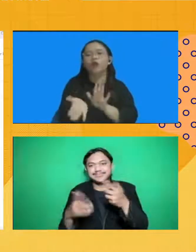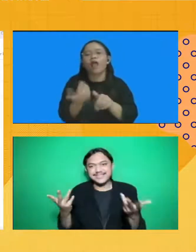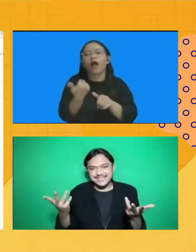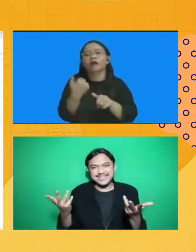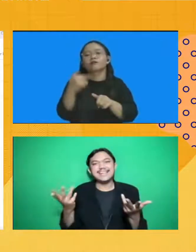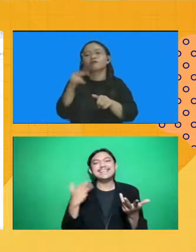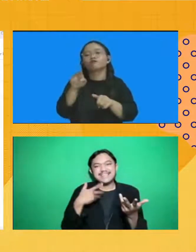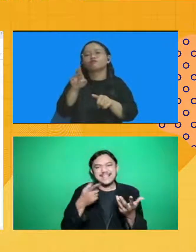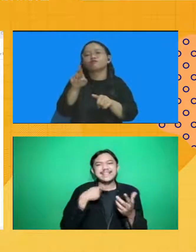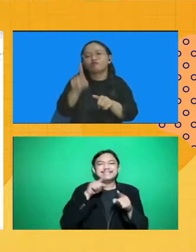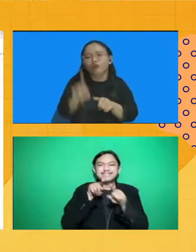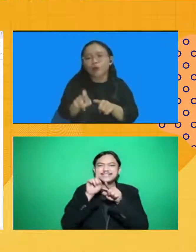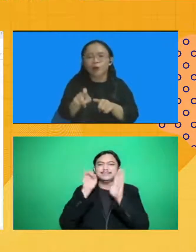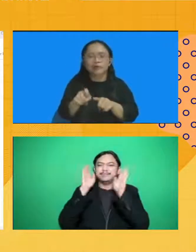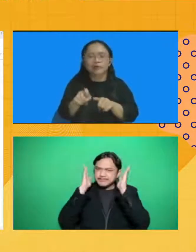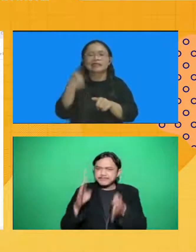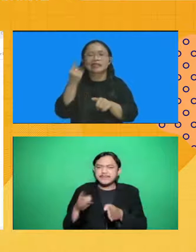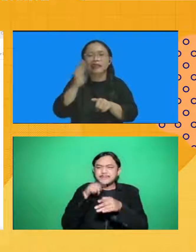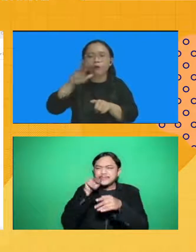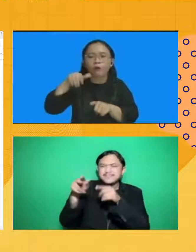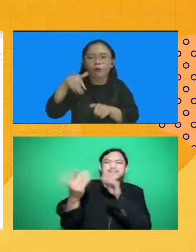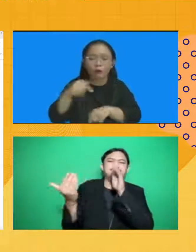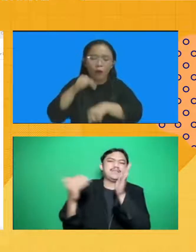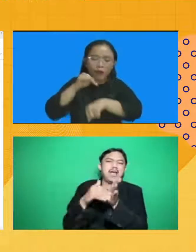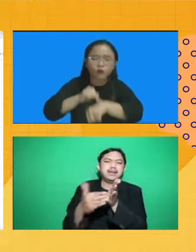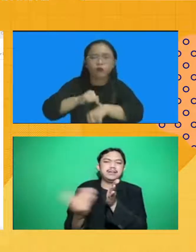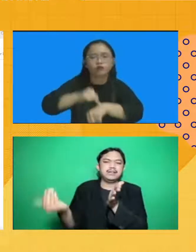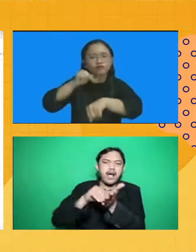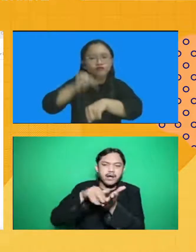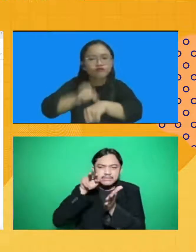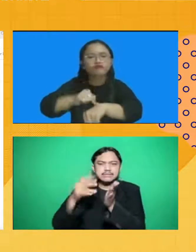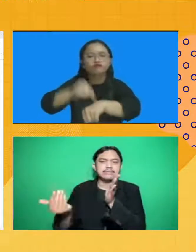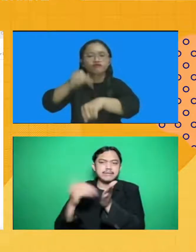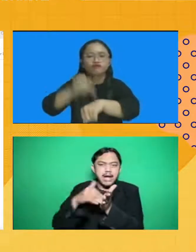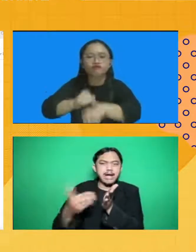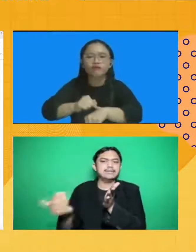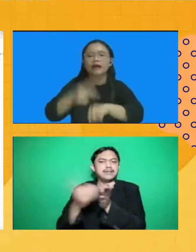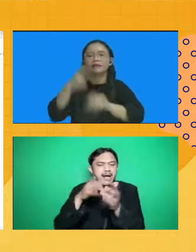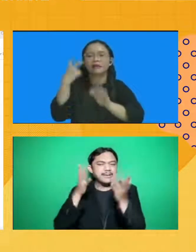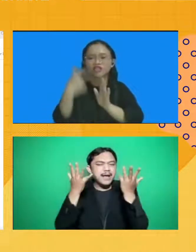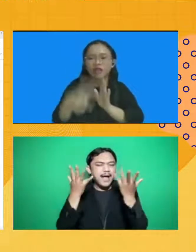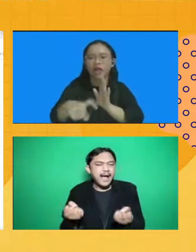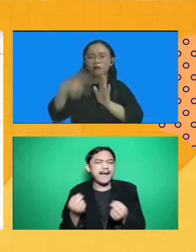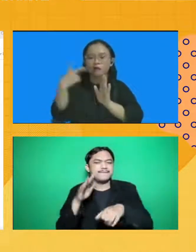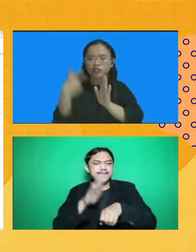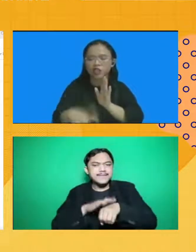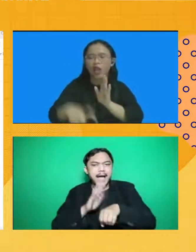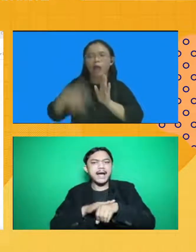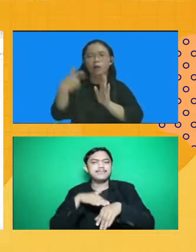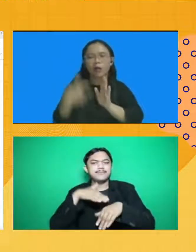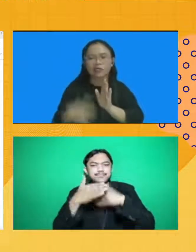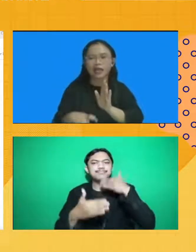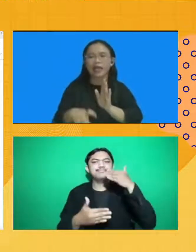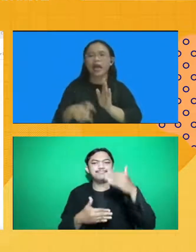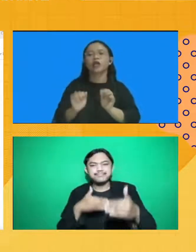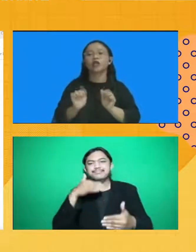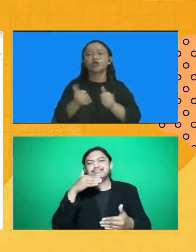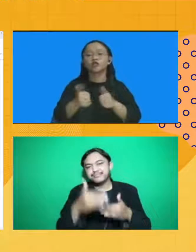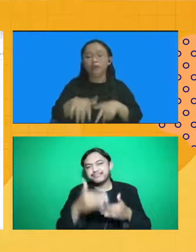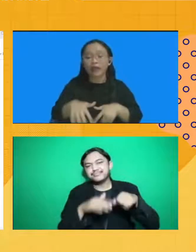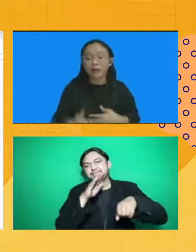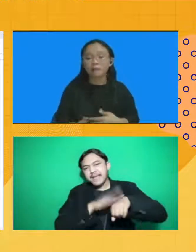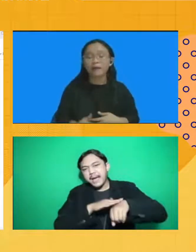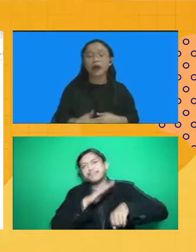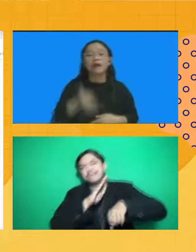time by time our body on internet, and then make sure not